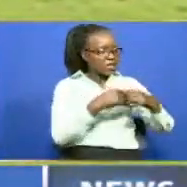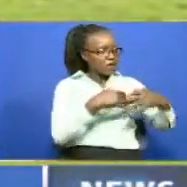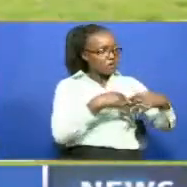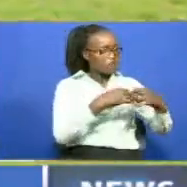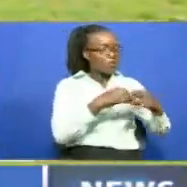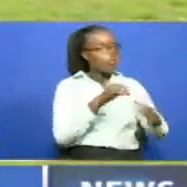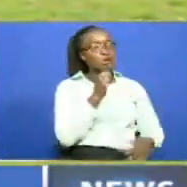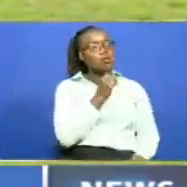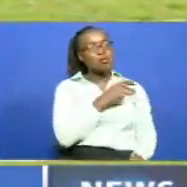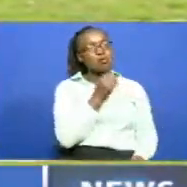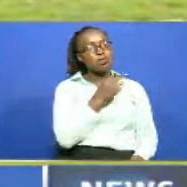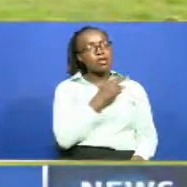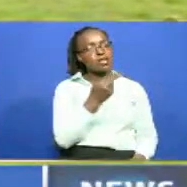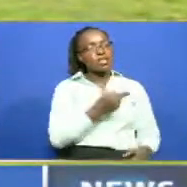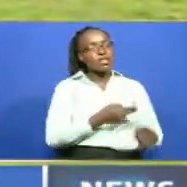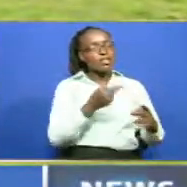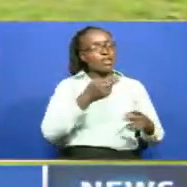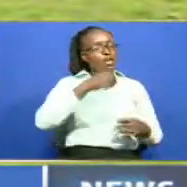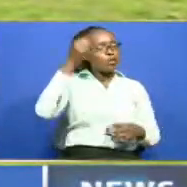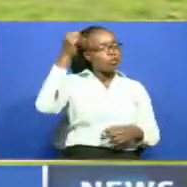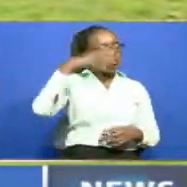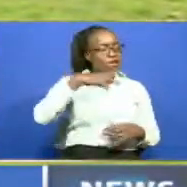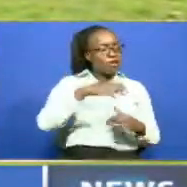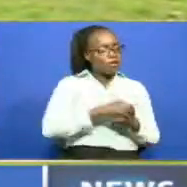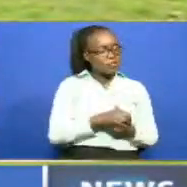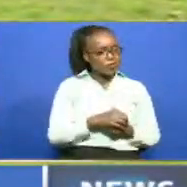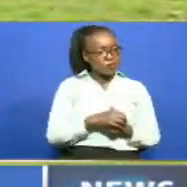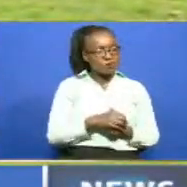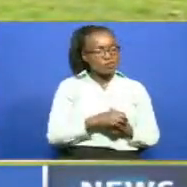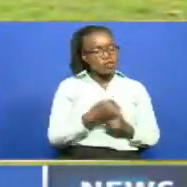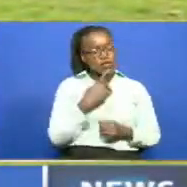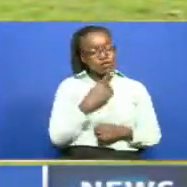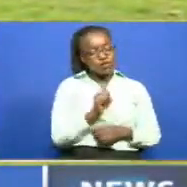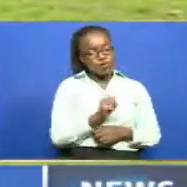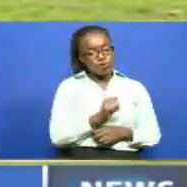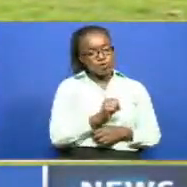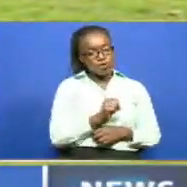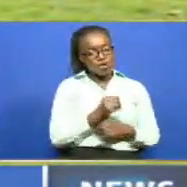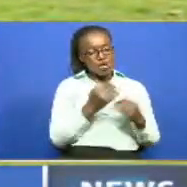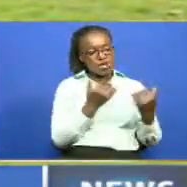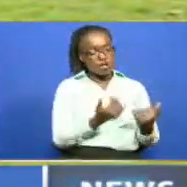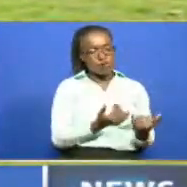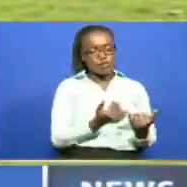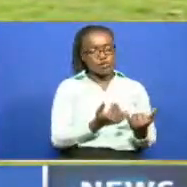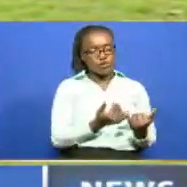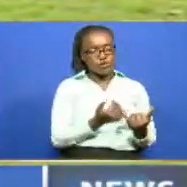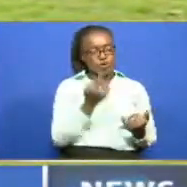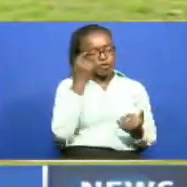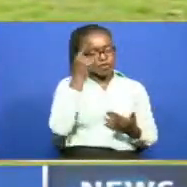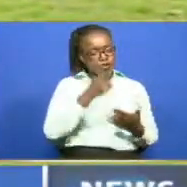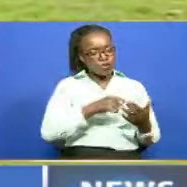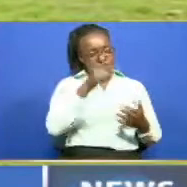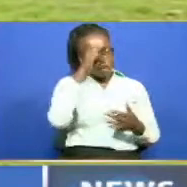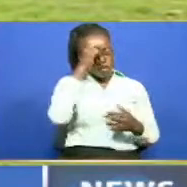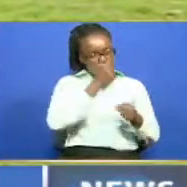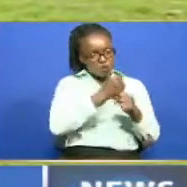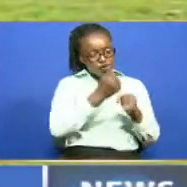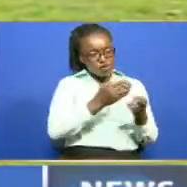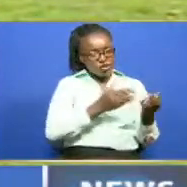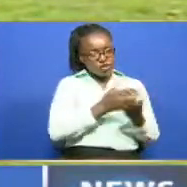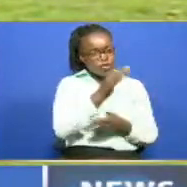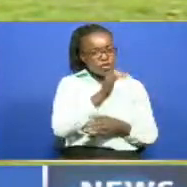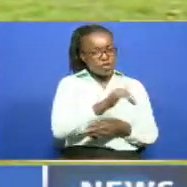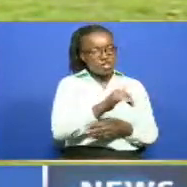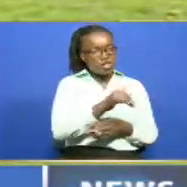complain about, is high cost of energy. Yeah. Right. So as it is right now, what do you think the government should do to ensure that